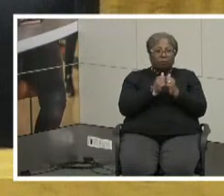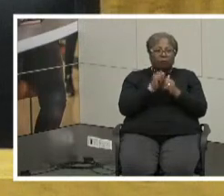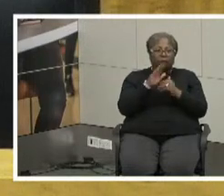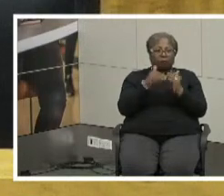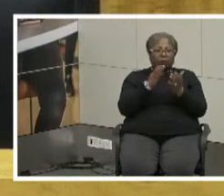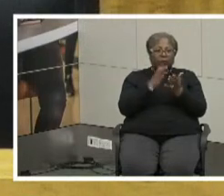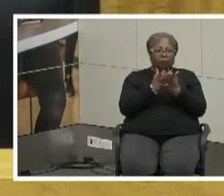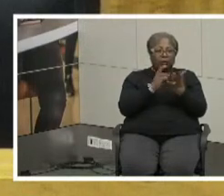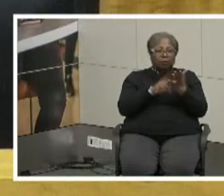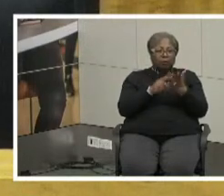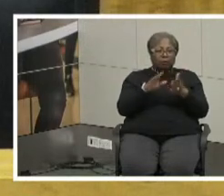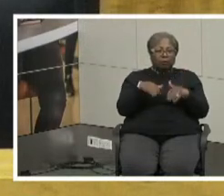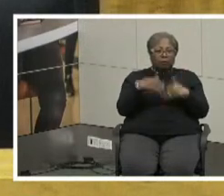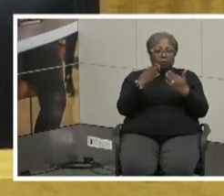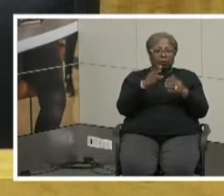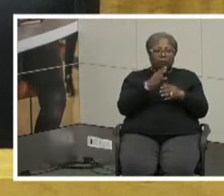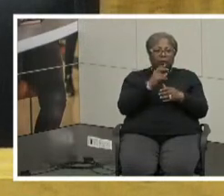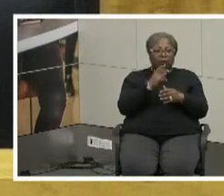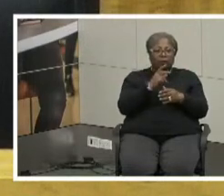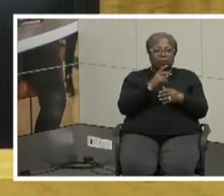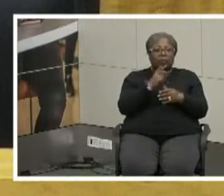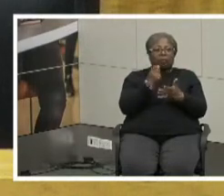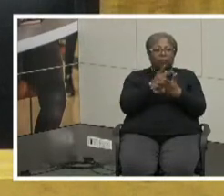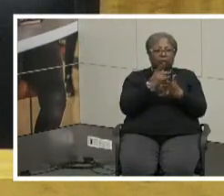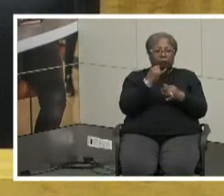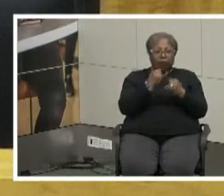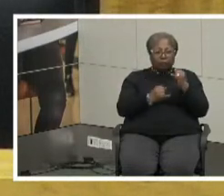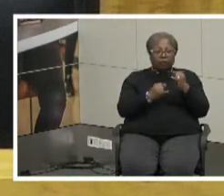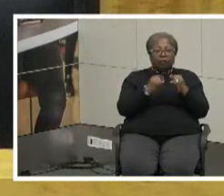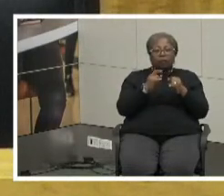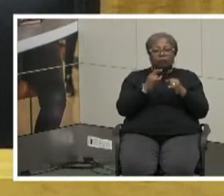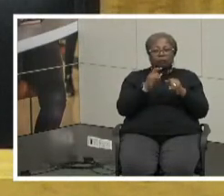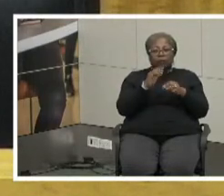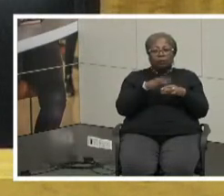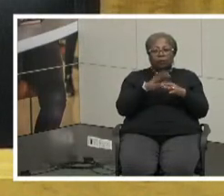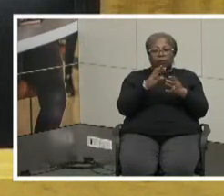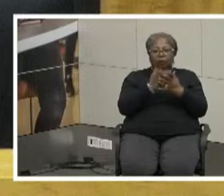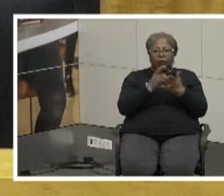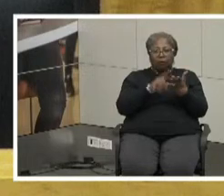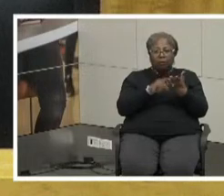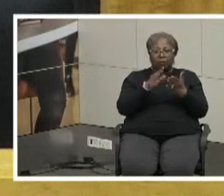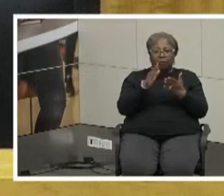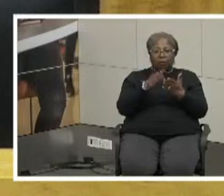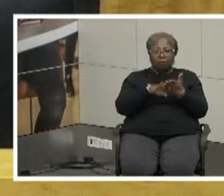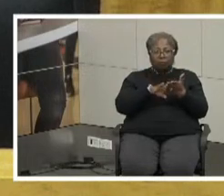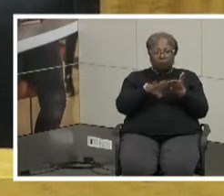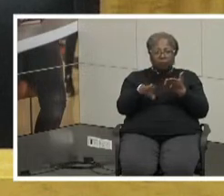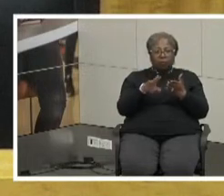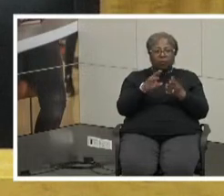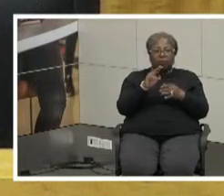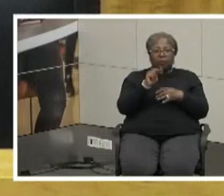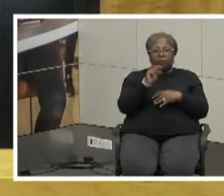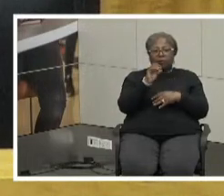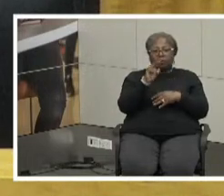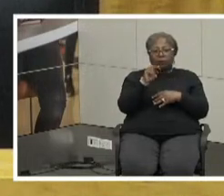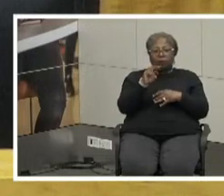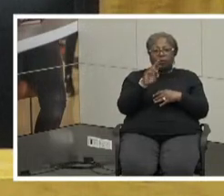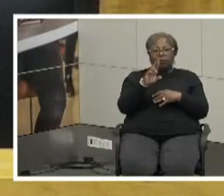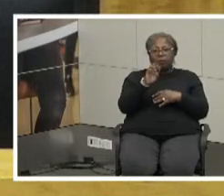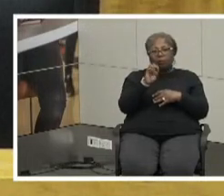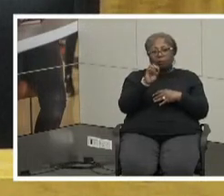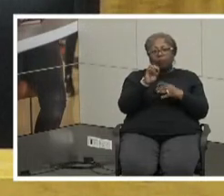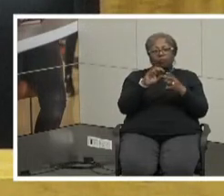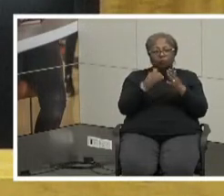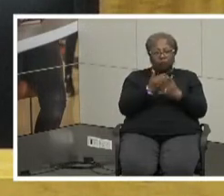contract recommendations and the the board approves the issuance of final orders on contract terminations and non-renewals as discussed in the